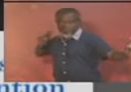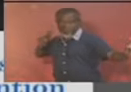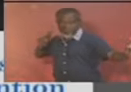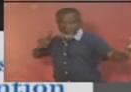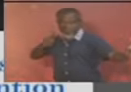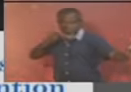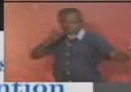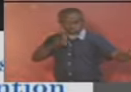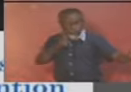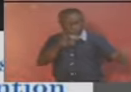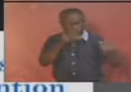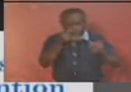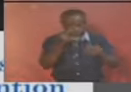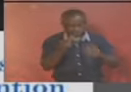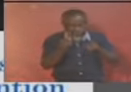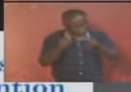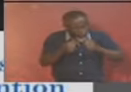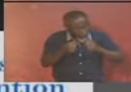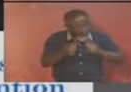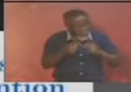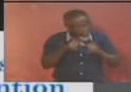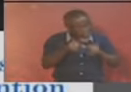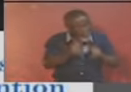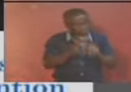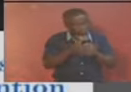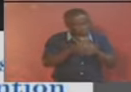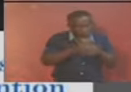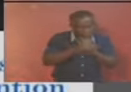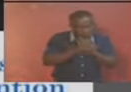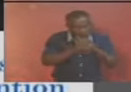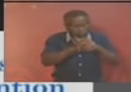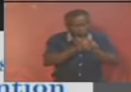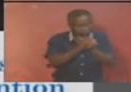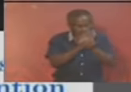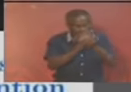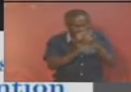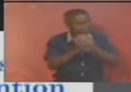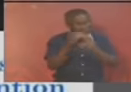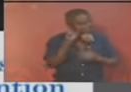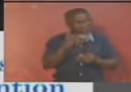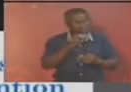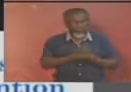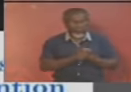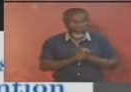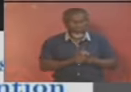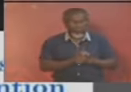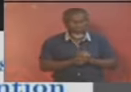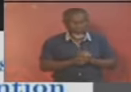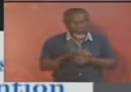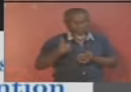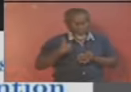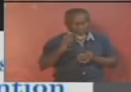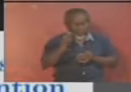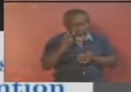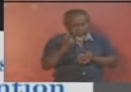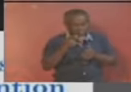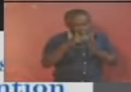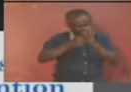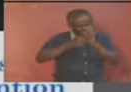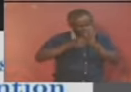there's a lot of infographics on CARFA as well as the Ministry of Health website on how you wash your hands. It's